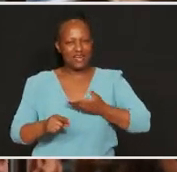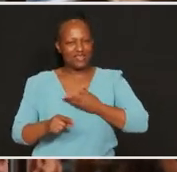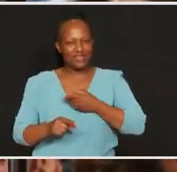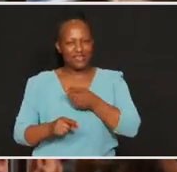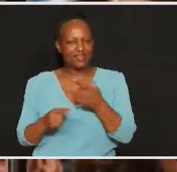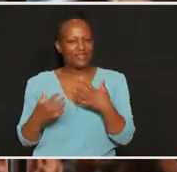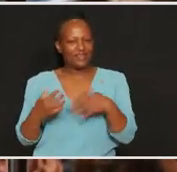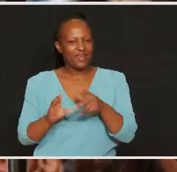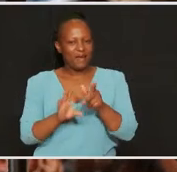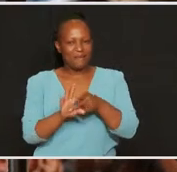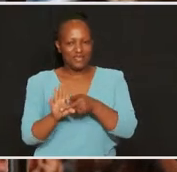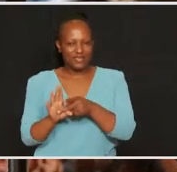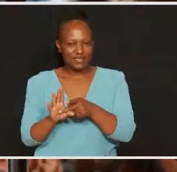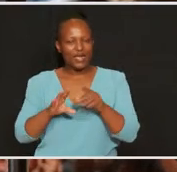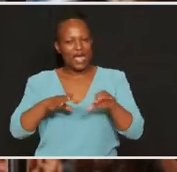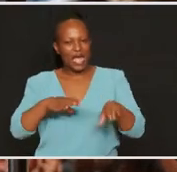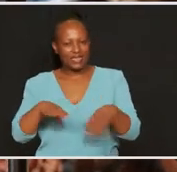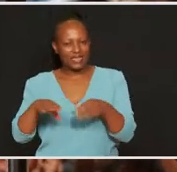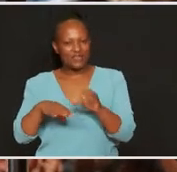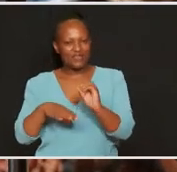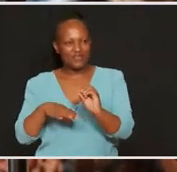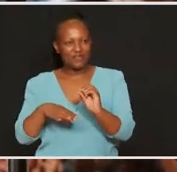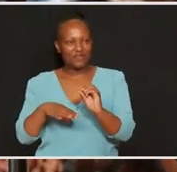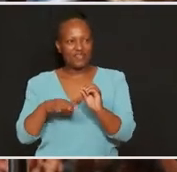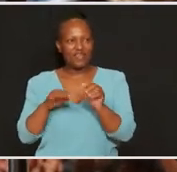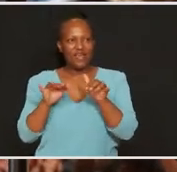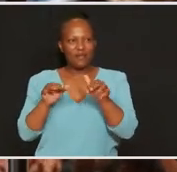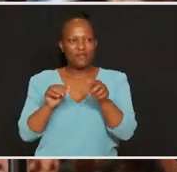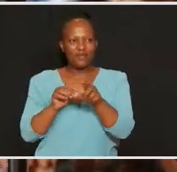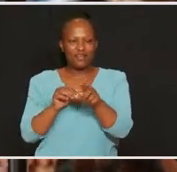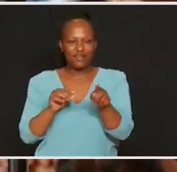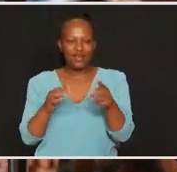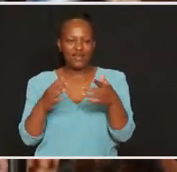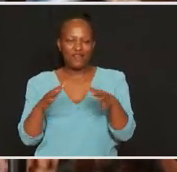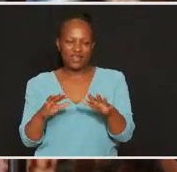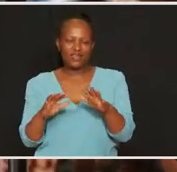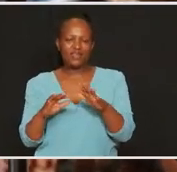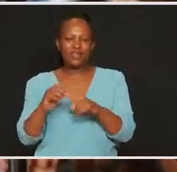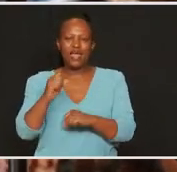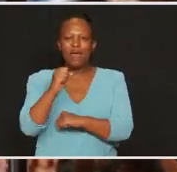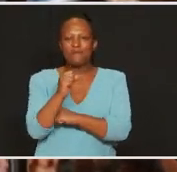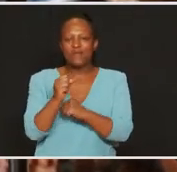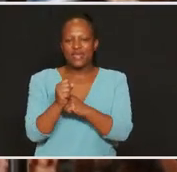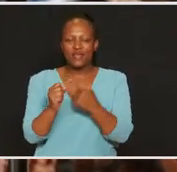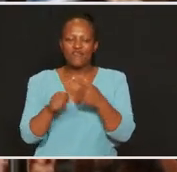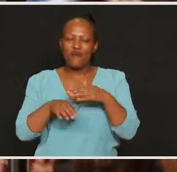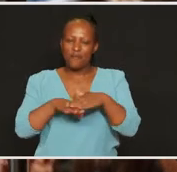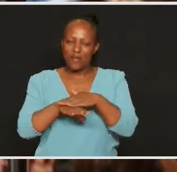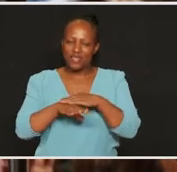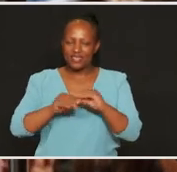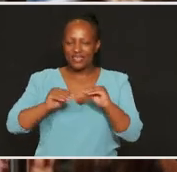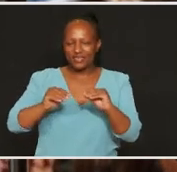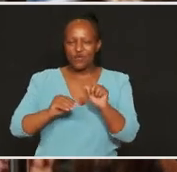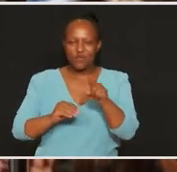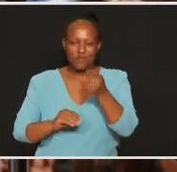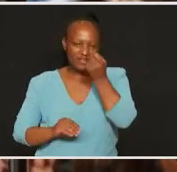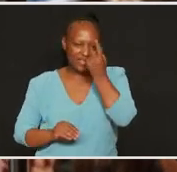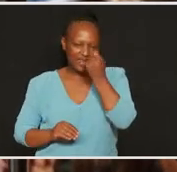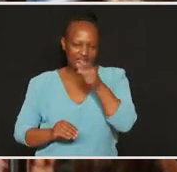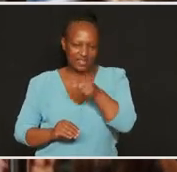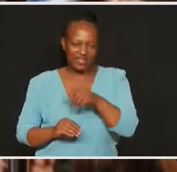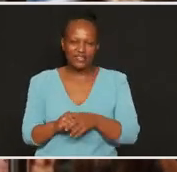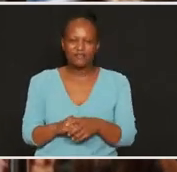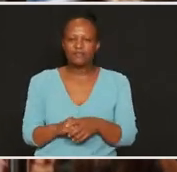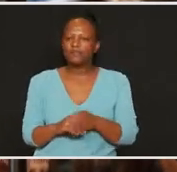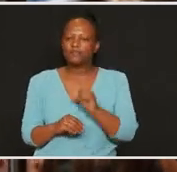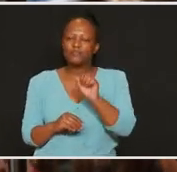active participants who are the Vanguard to offer this pillars of basic education we need to understand that where